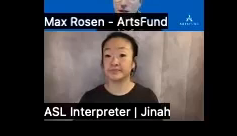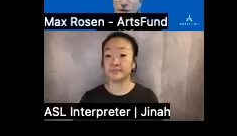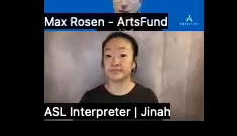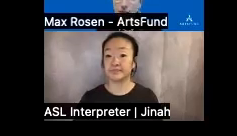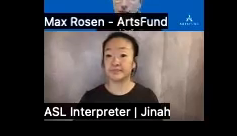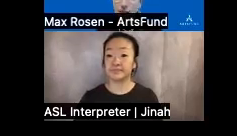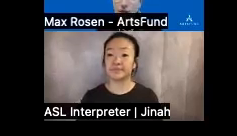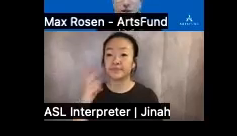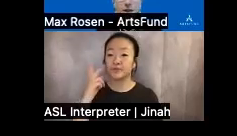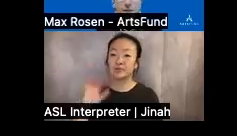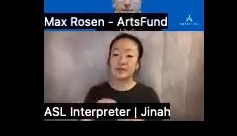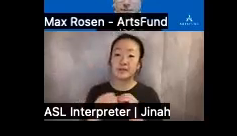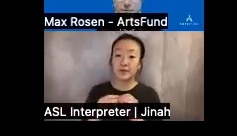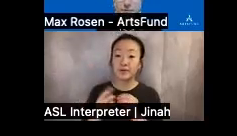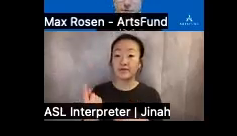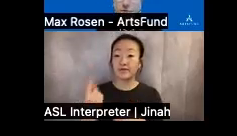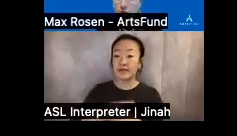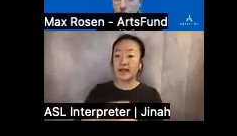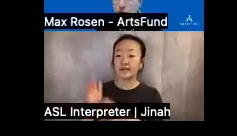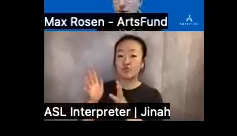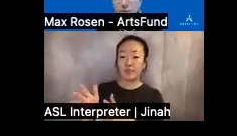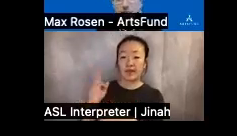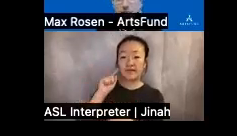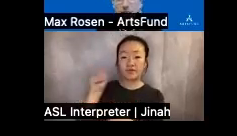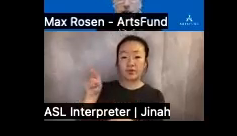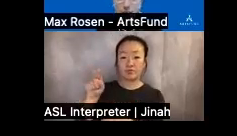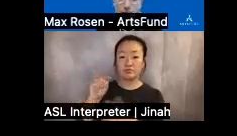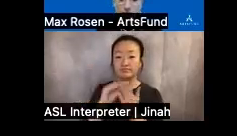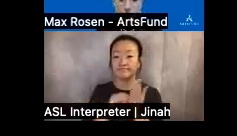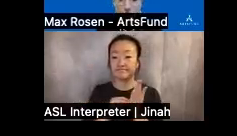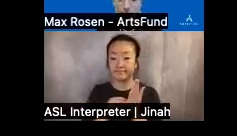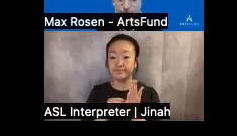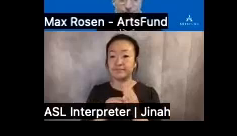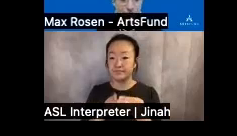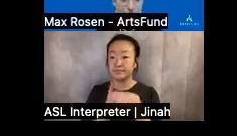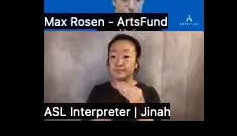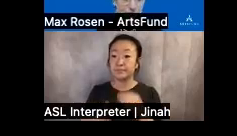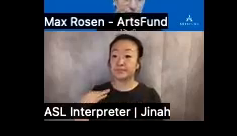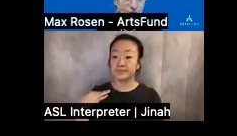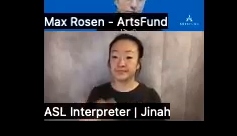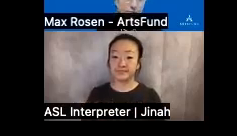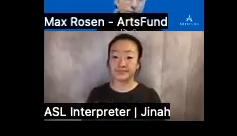days remaining for you to complete your application.